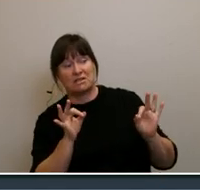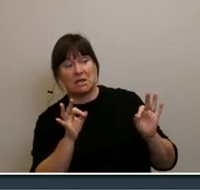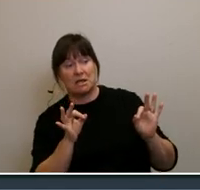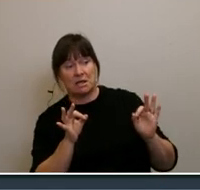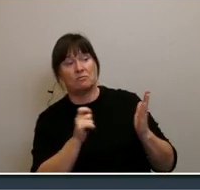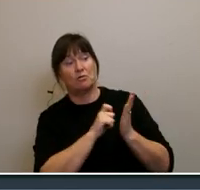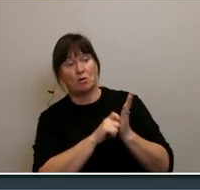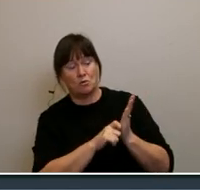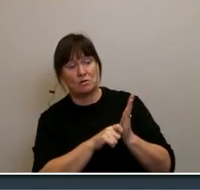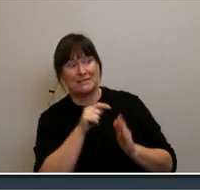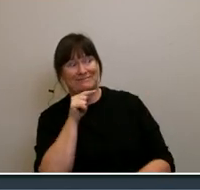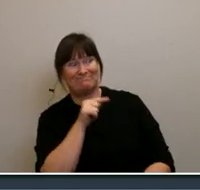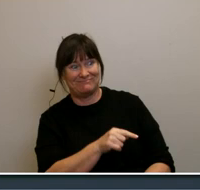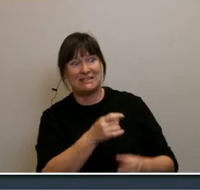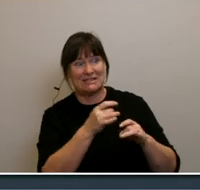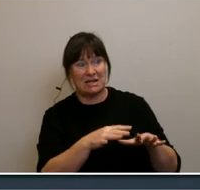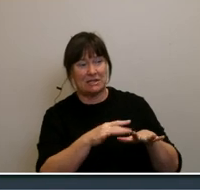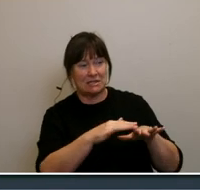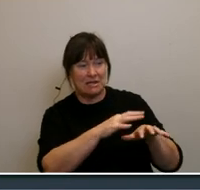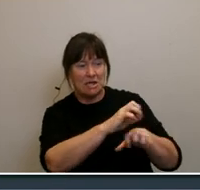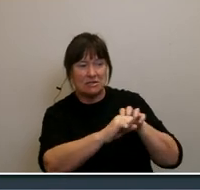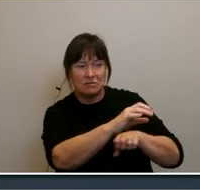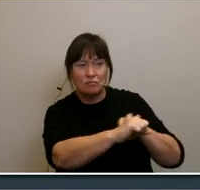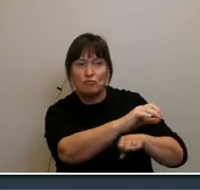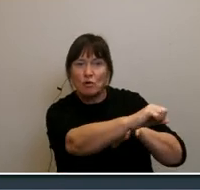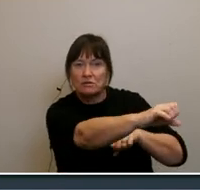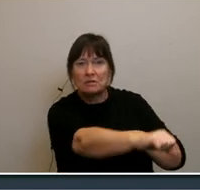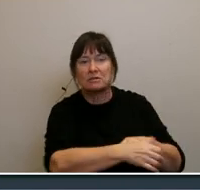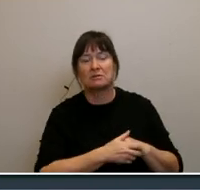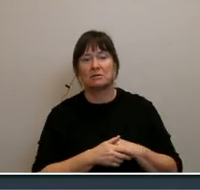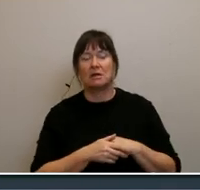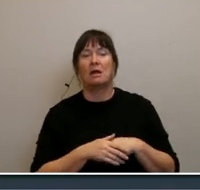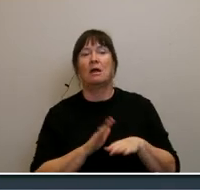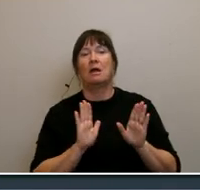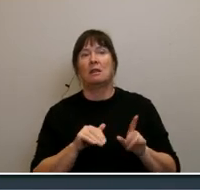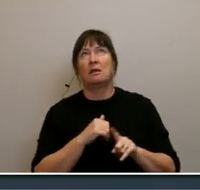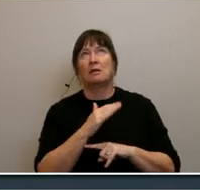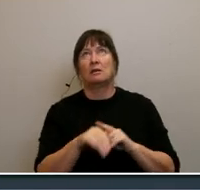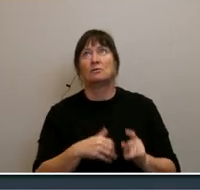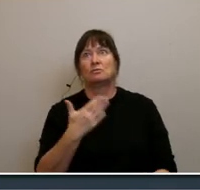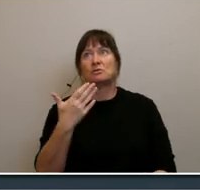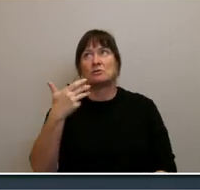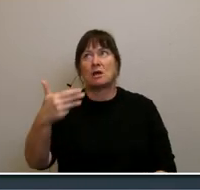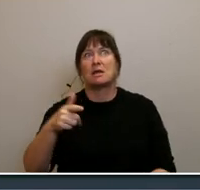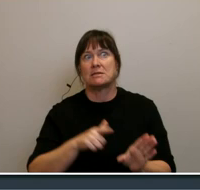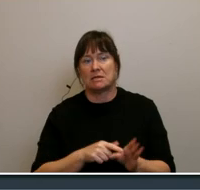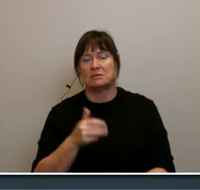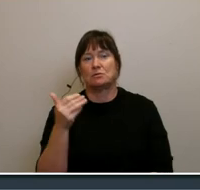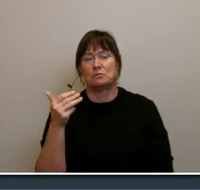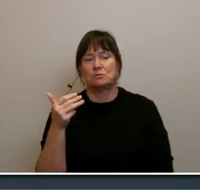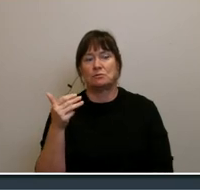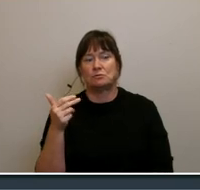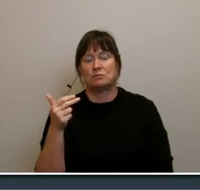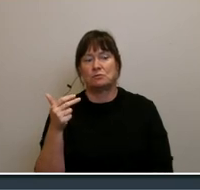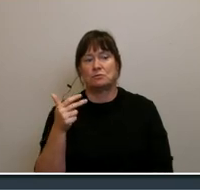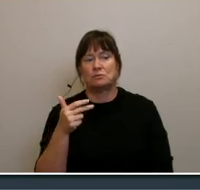officially recorded that erosion needed attention. It took another 9 years before anything was done in 1987, and